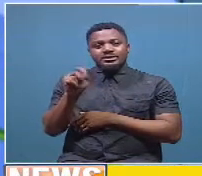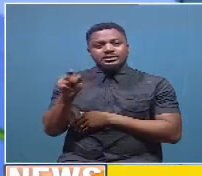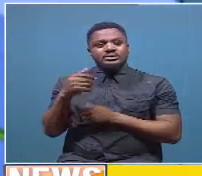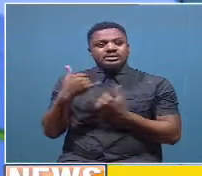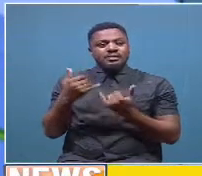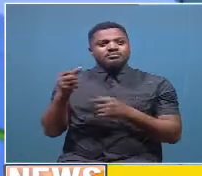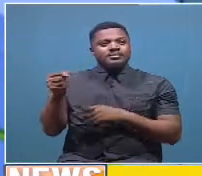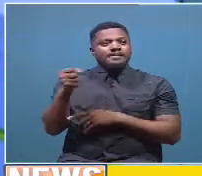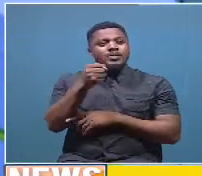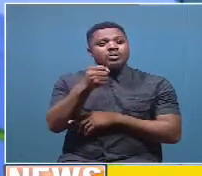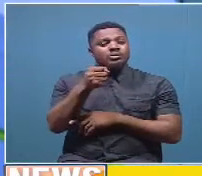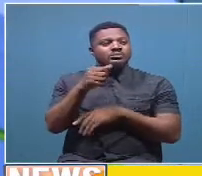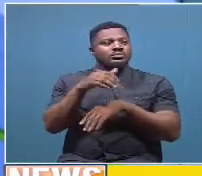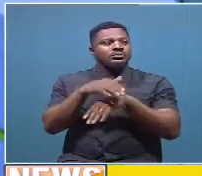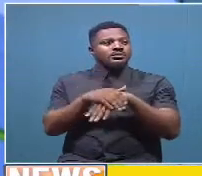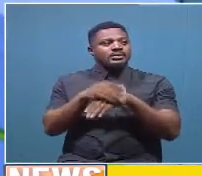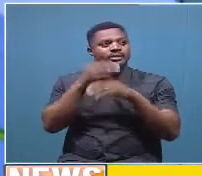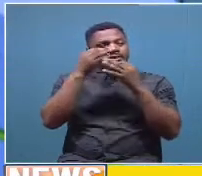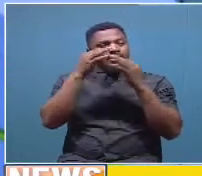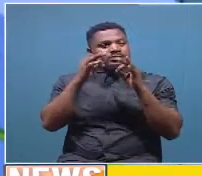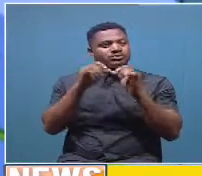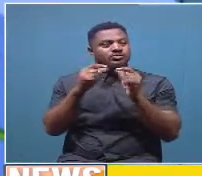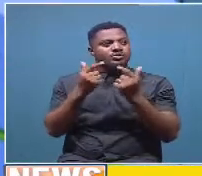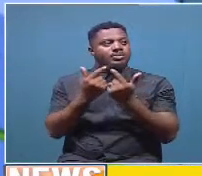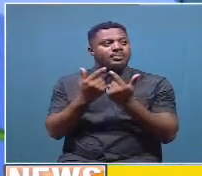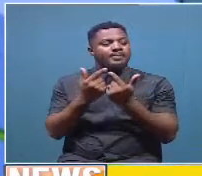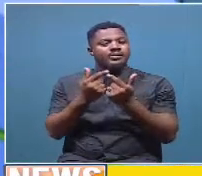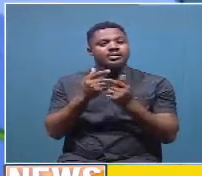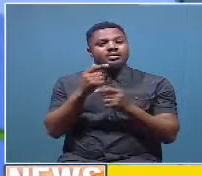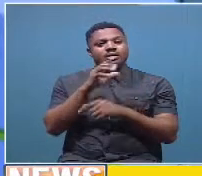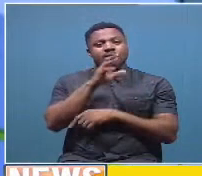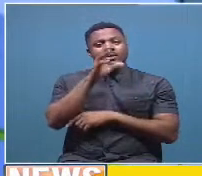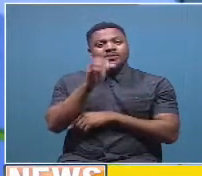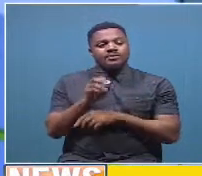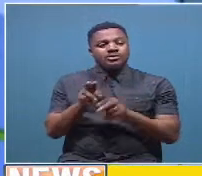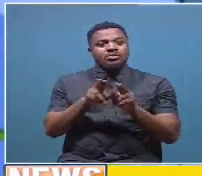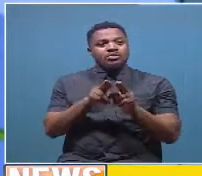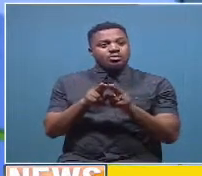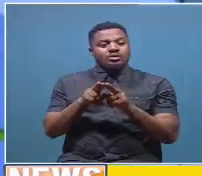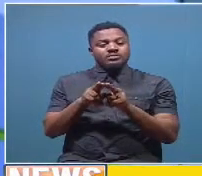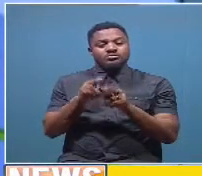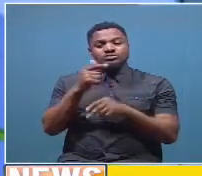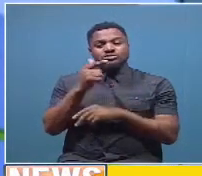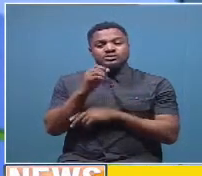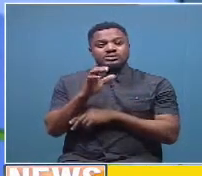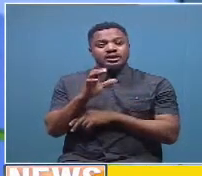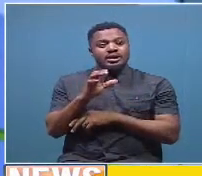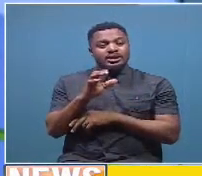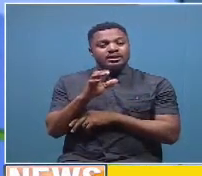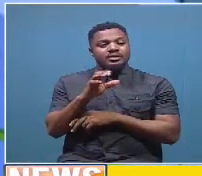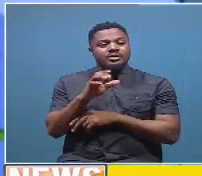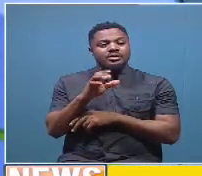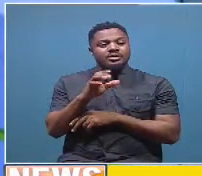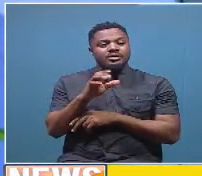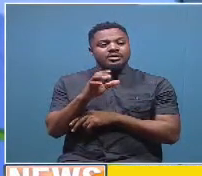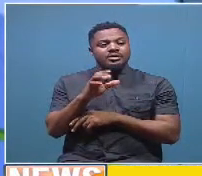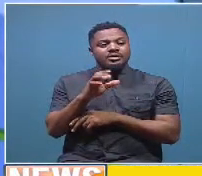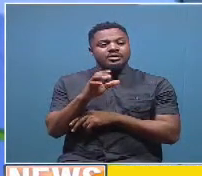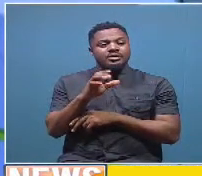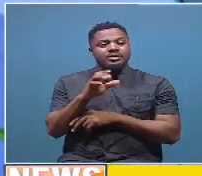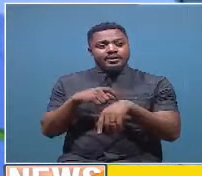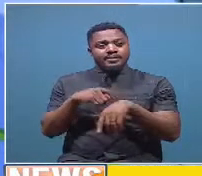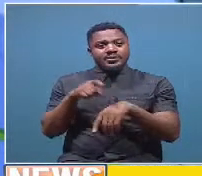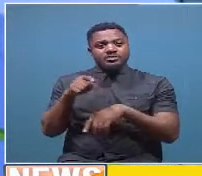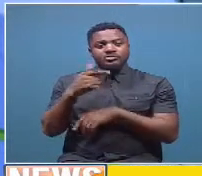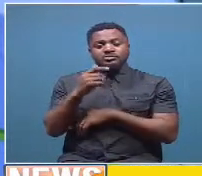been appointed onto the decision-making board of the African Union of Broadcasting, AUB. It comes at a time